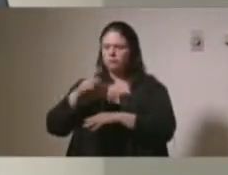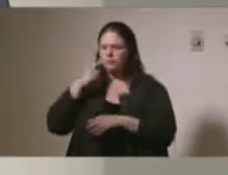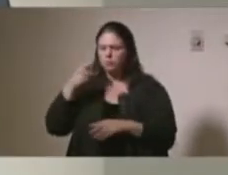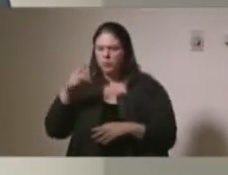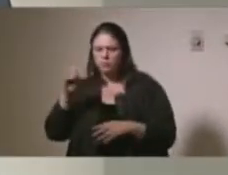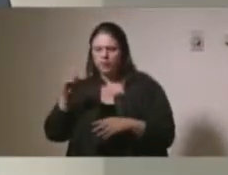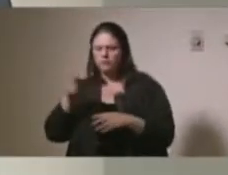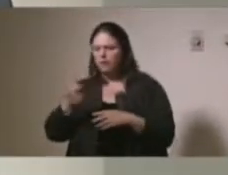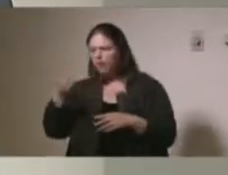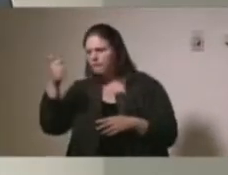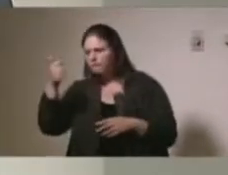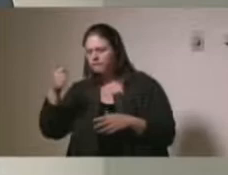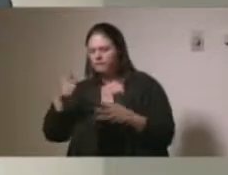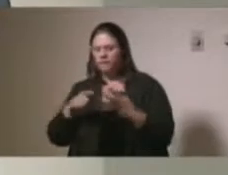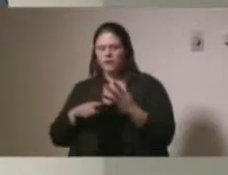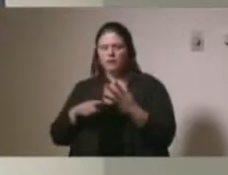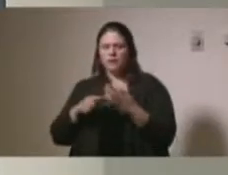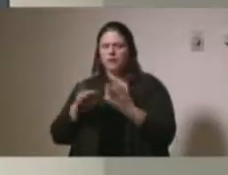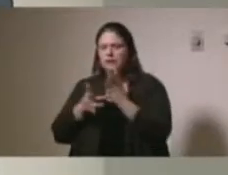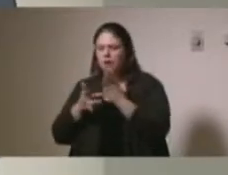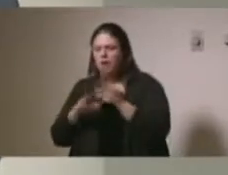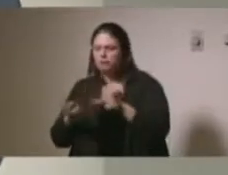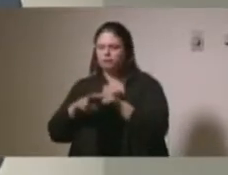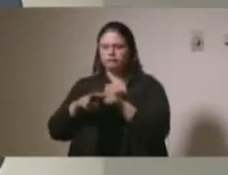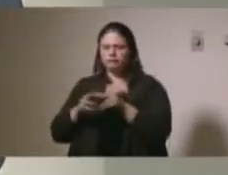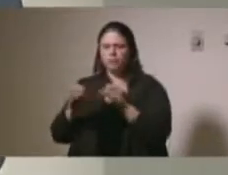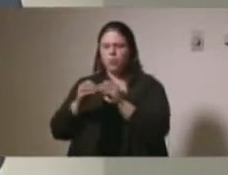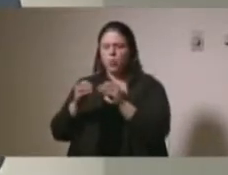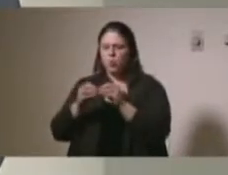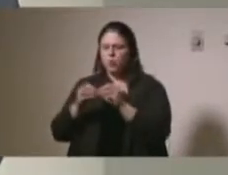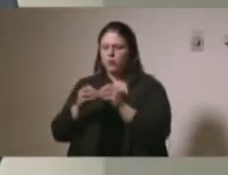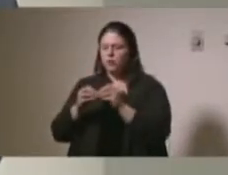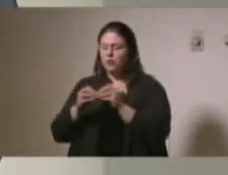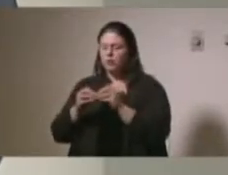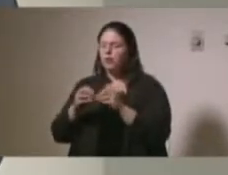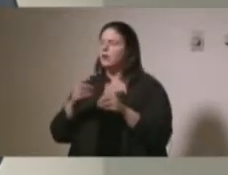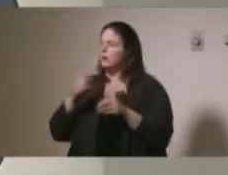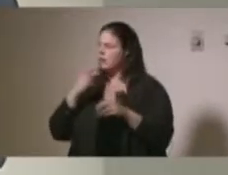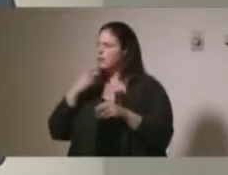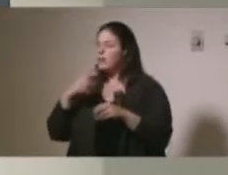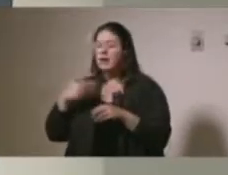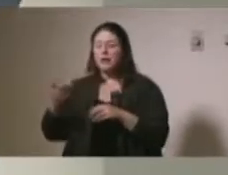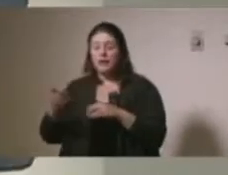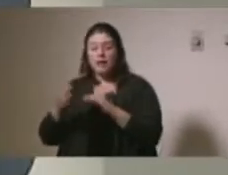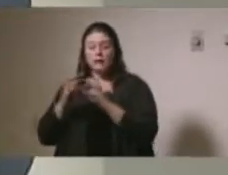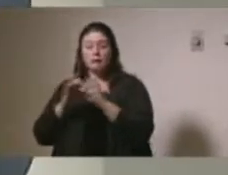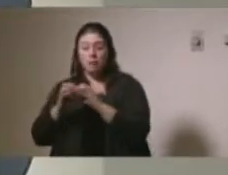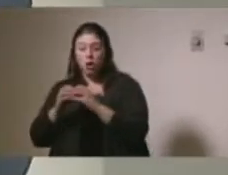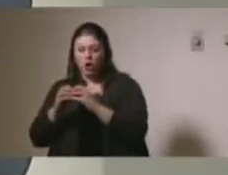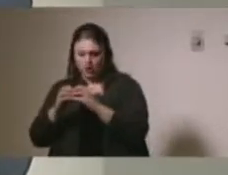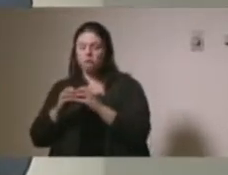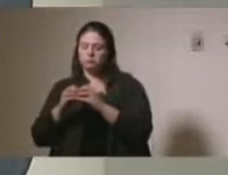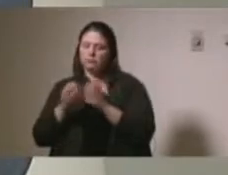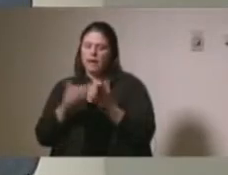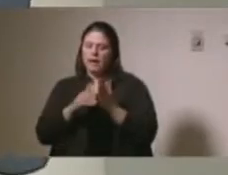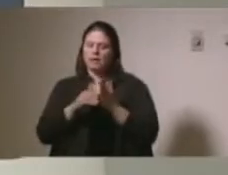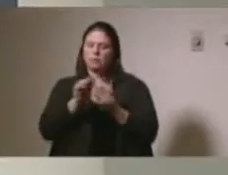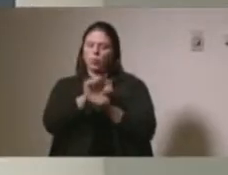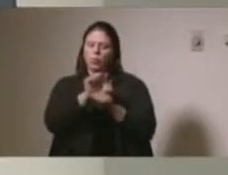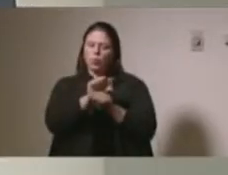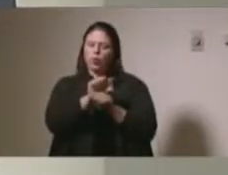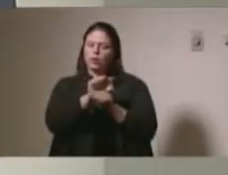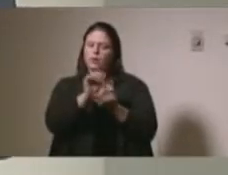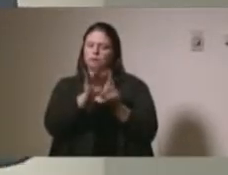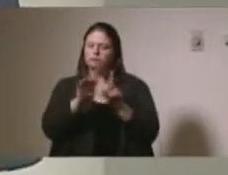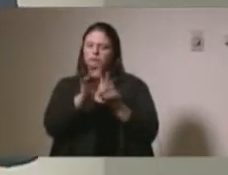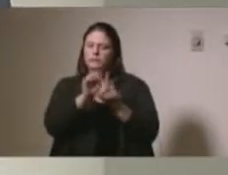the use of new technology. And for the next bargaining round, we will again attack working conditions